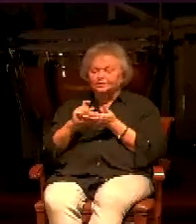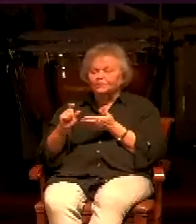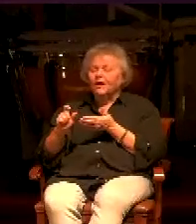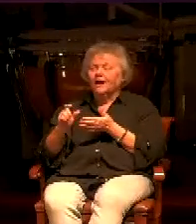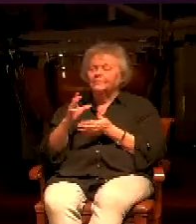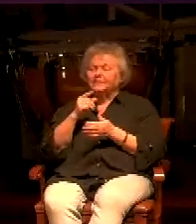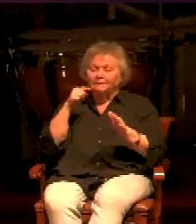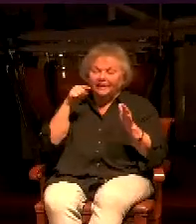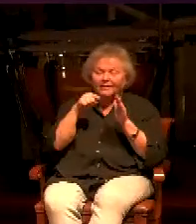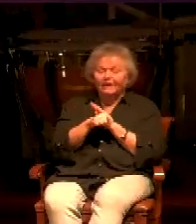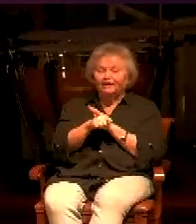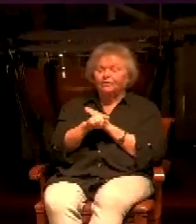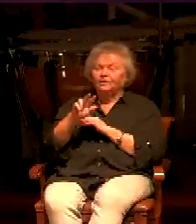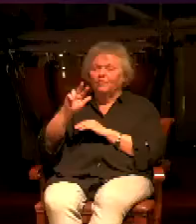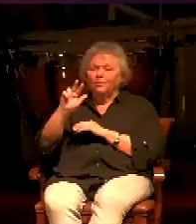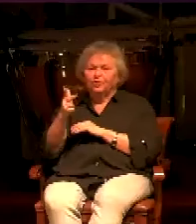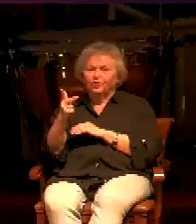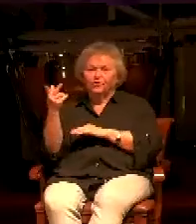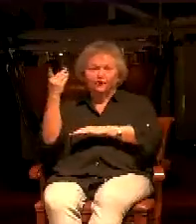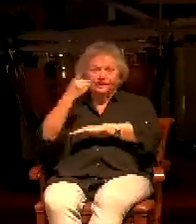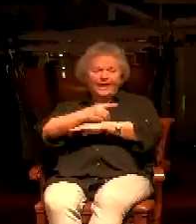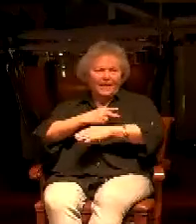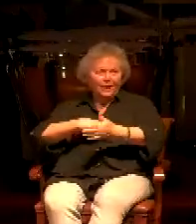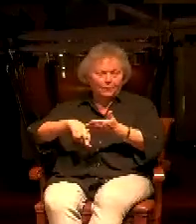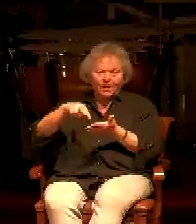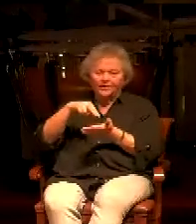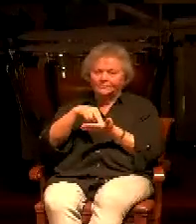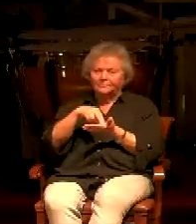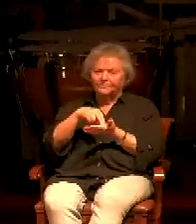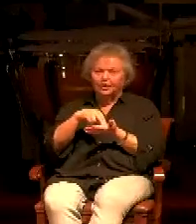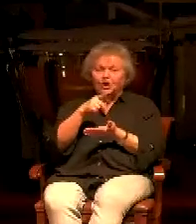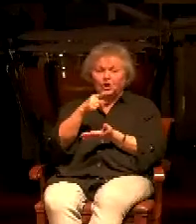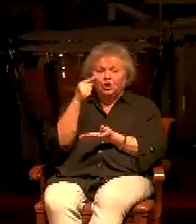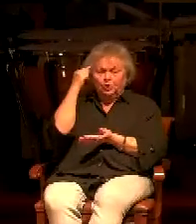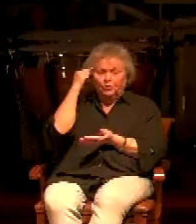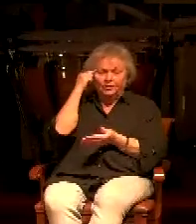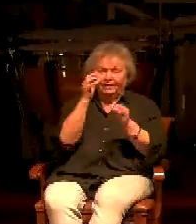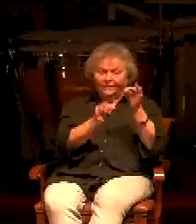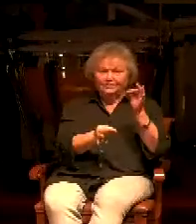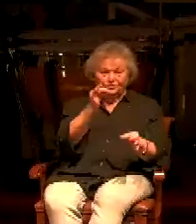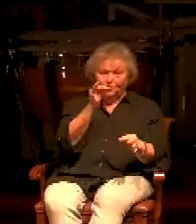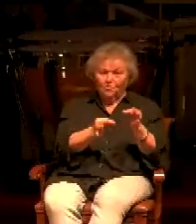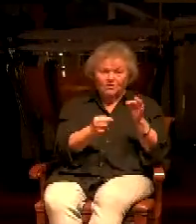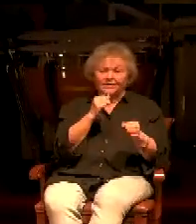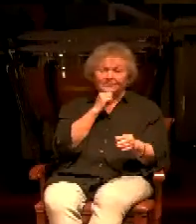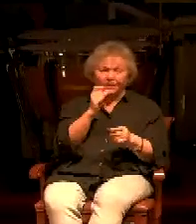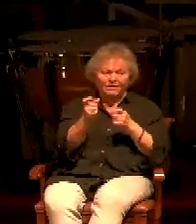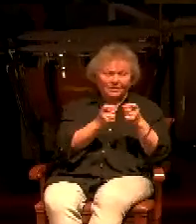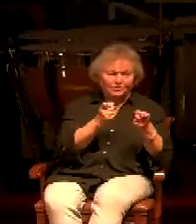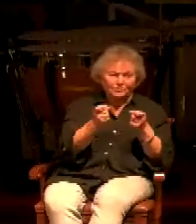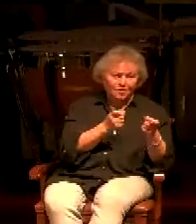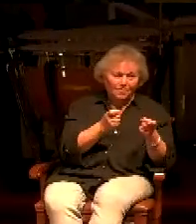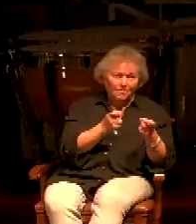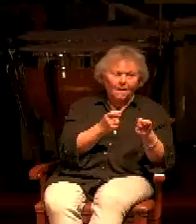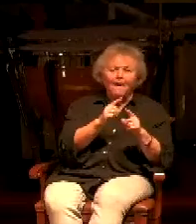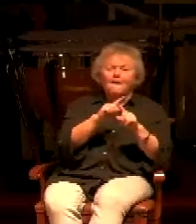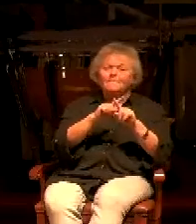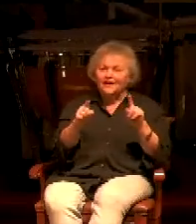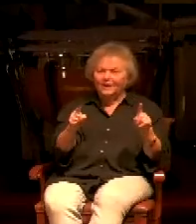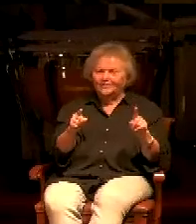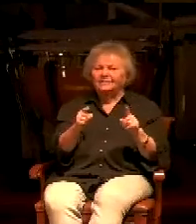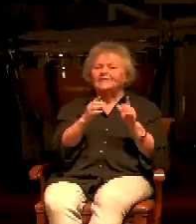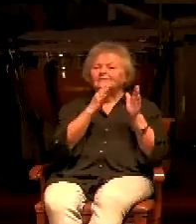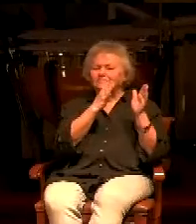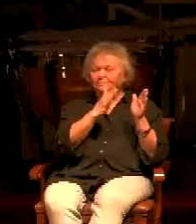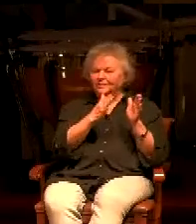like this courtroom is out of control, but it's doing exactly what the sovereign God planned for it to do. Jesus will walk